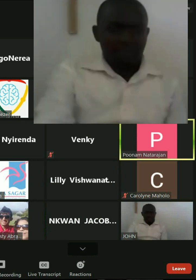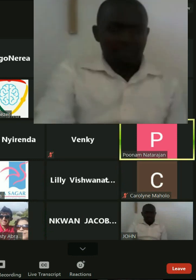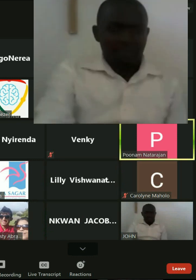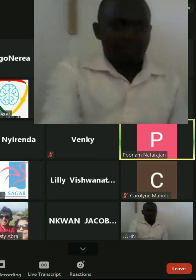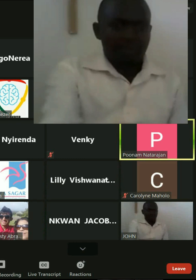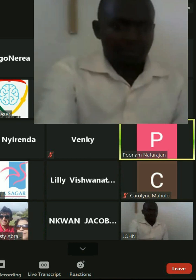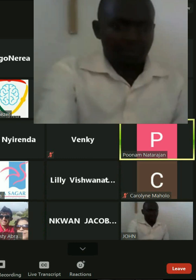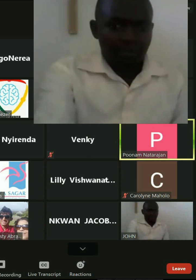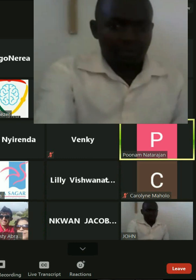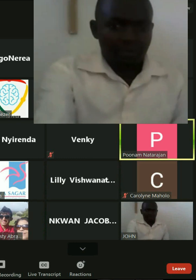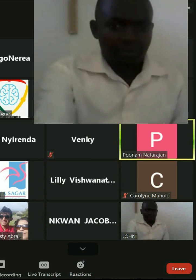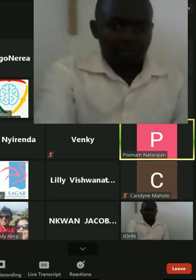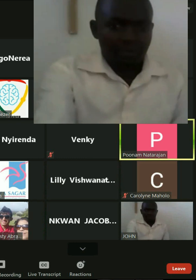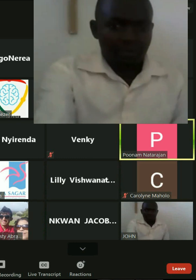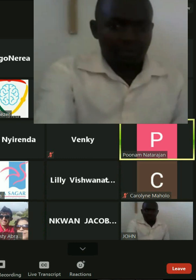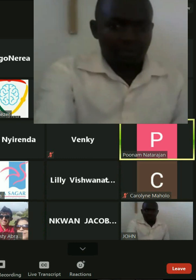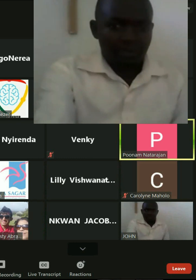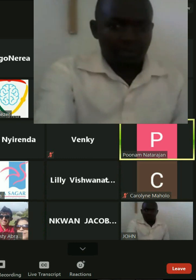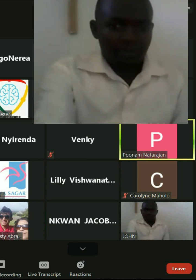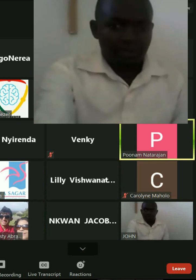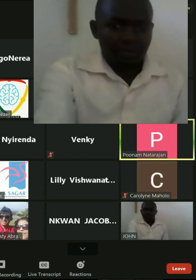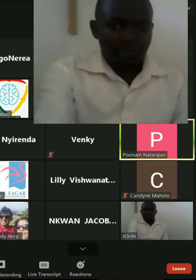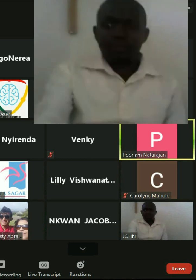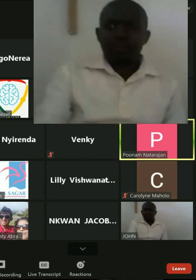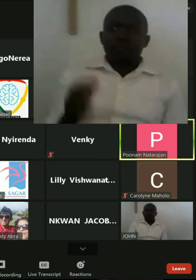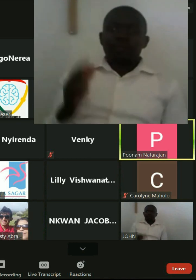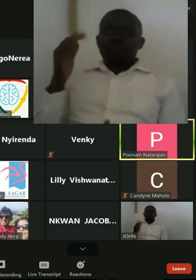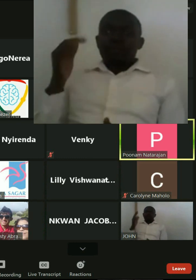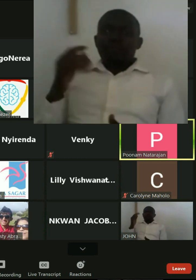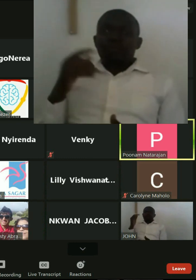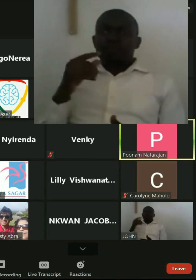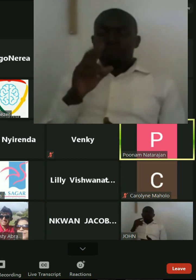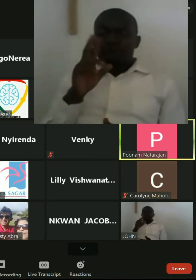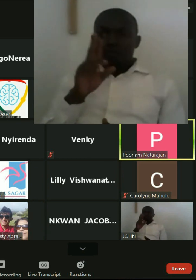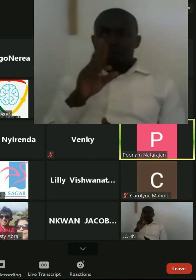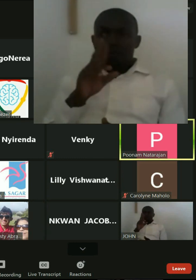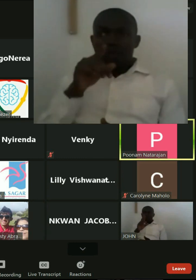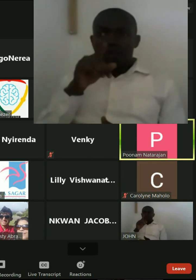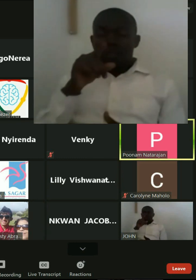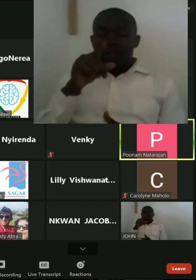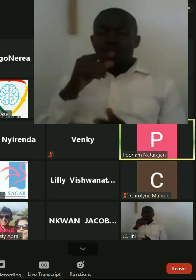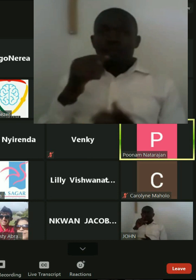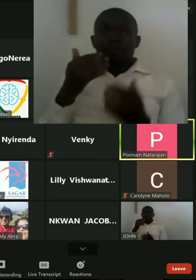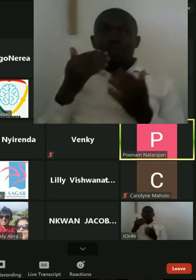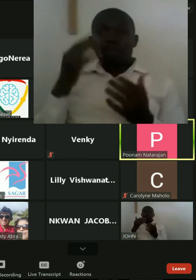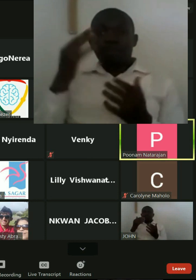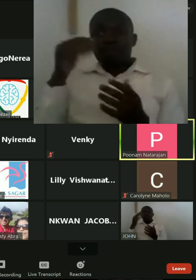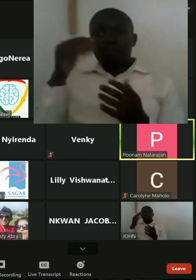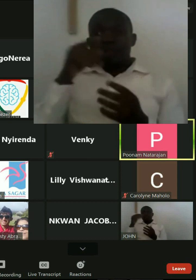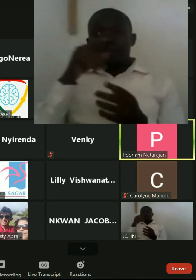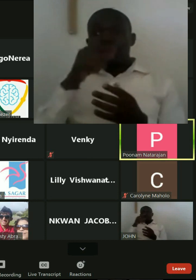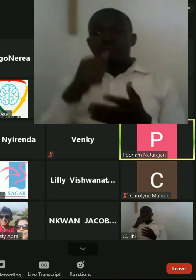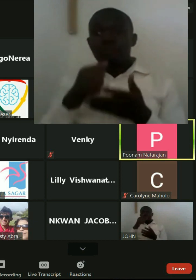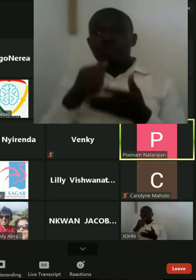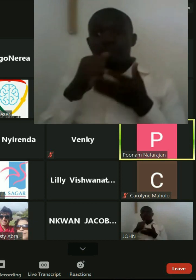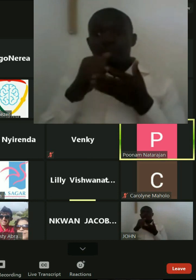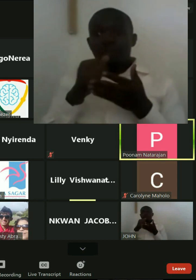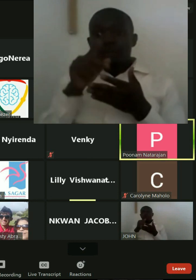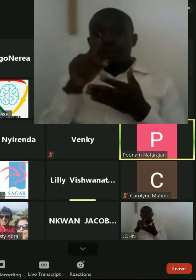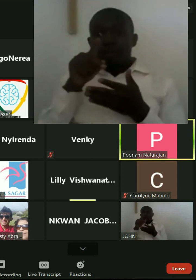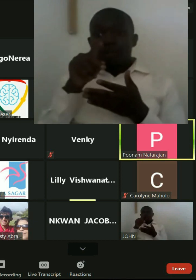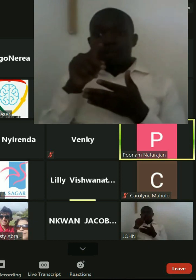Actually, Lily, the caregivers, there's a lot of confusion, and generally support workers or personal attendants